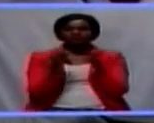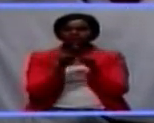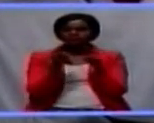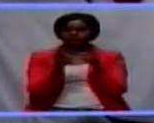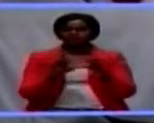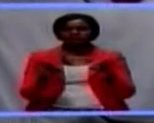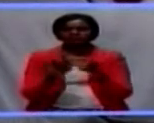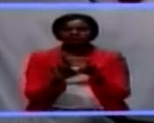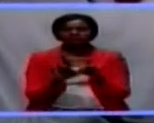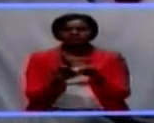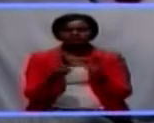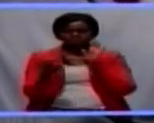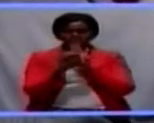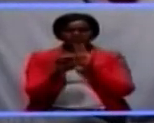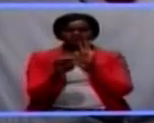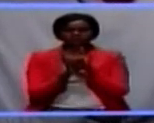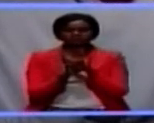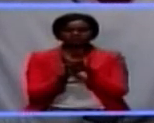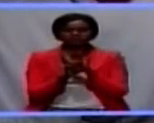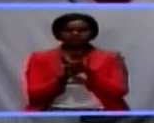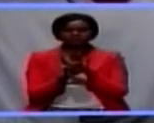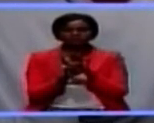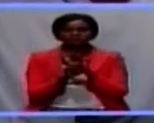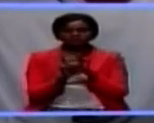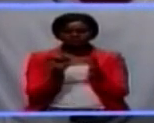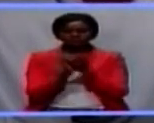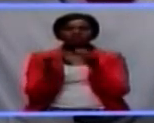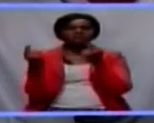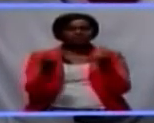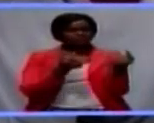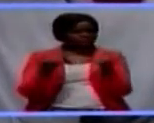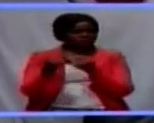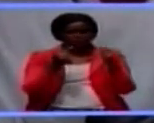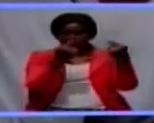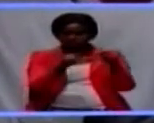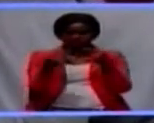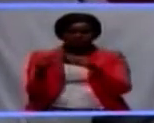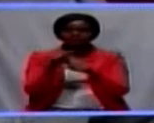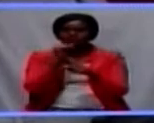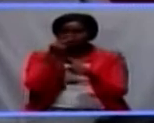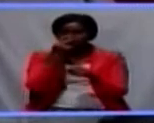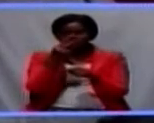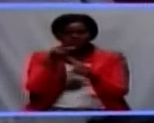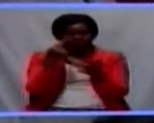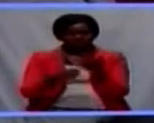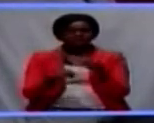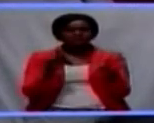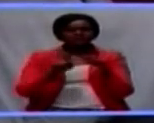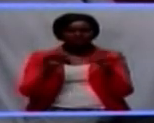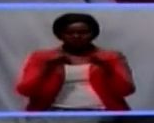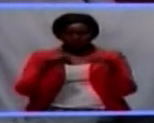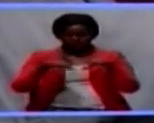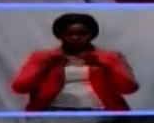institution, such situations are inevitable. You are not seeing even the last of it. I mean, people continue